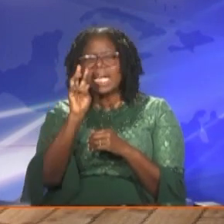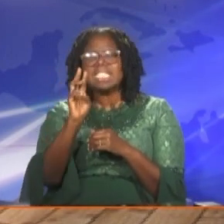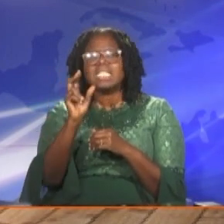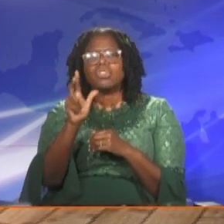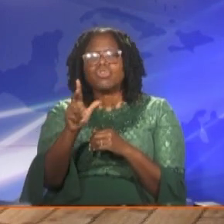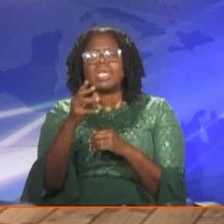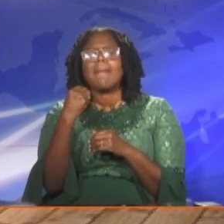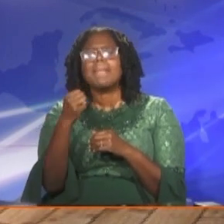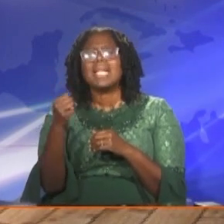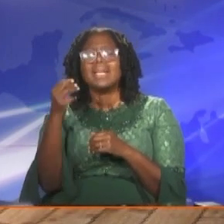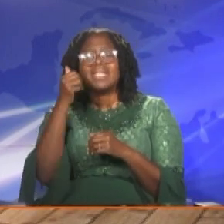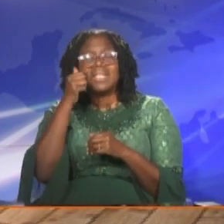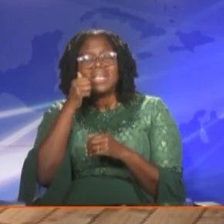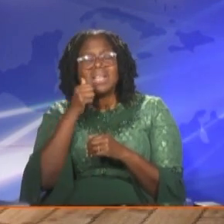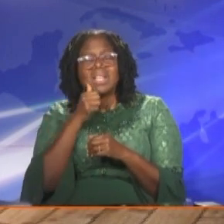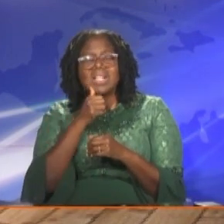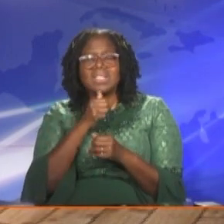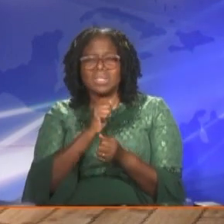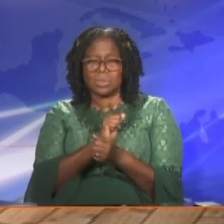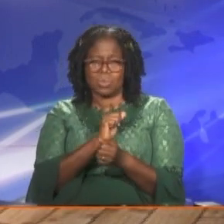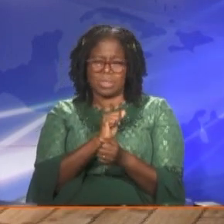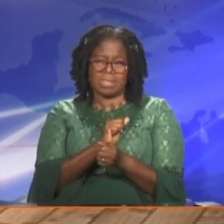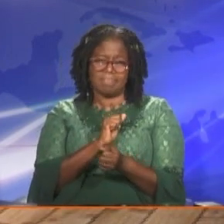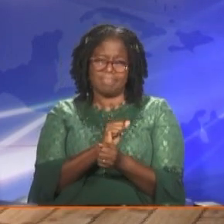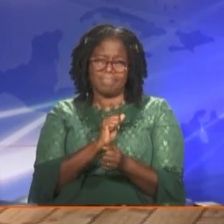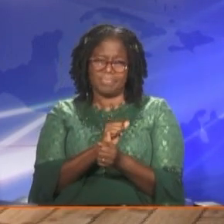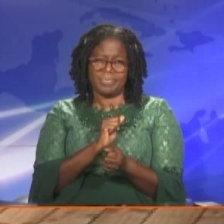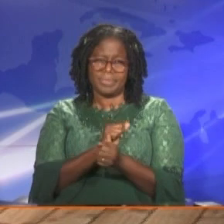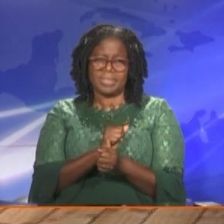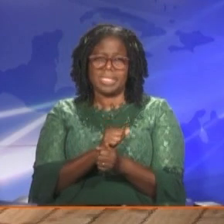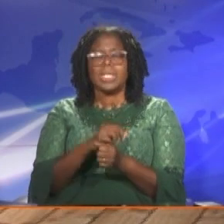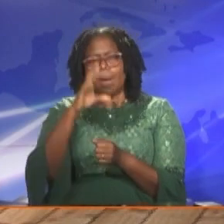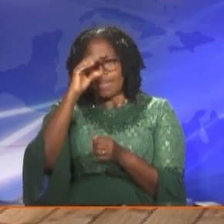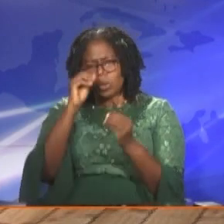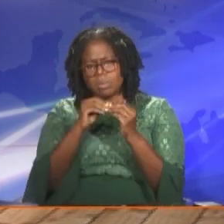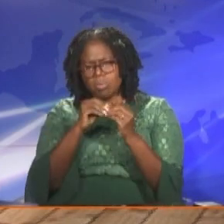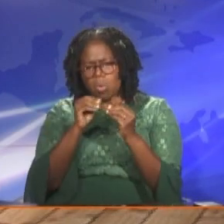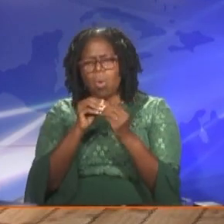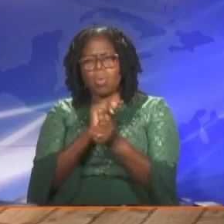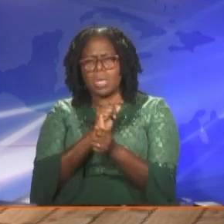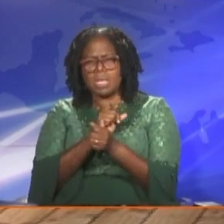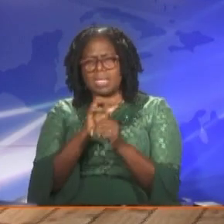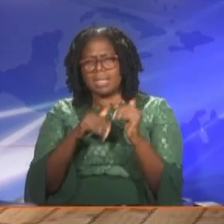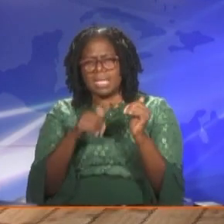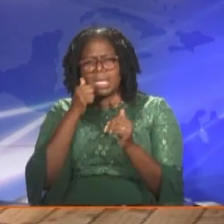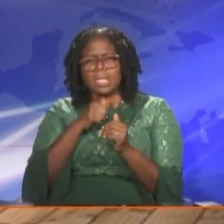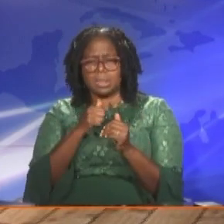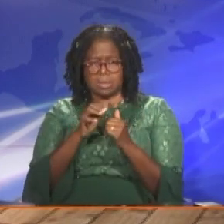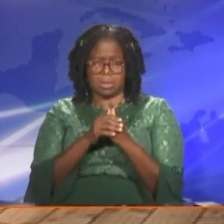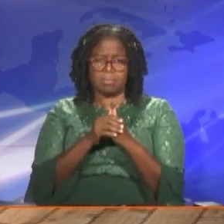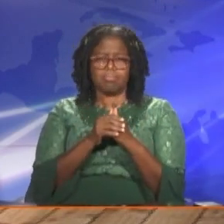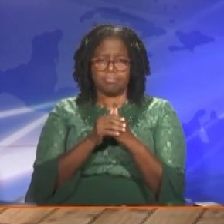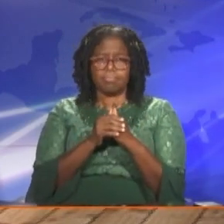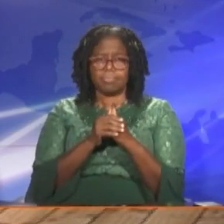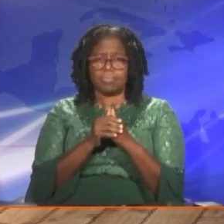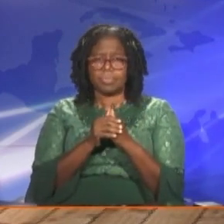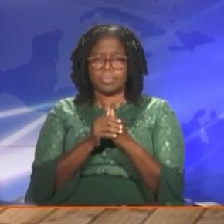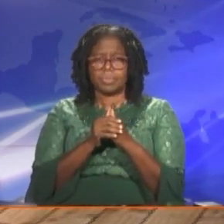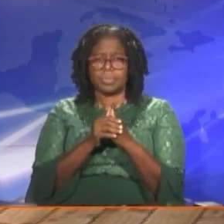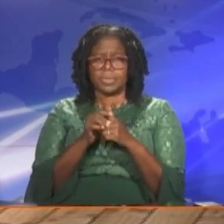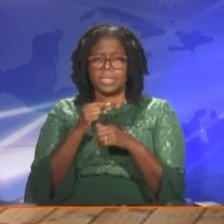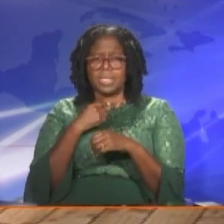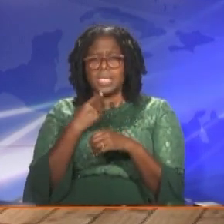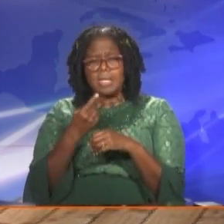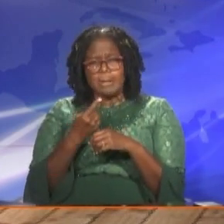or 79 million, are engaged in hazardous work, hazardous child labor work that is dangerous to their